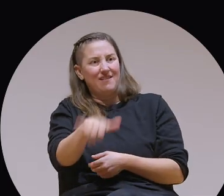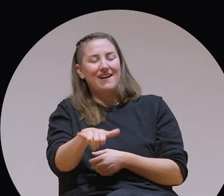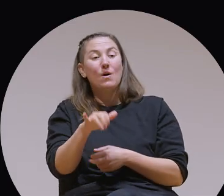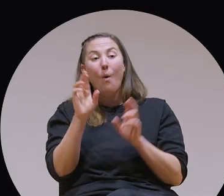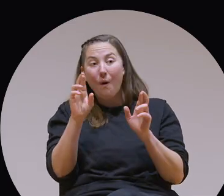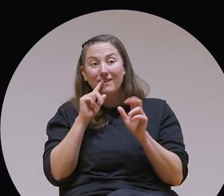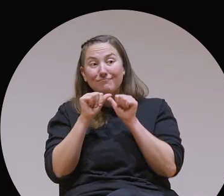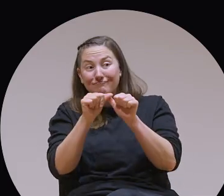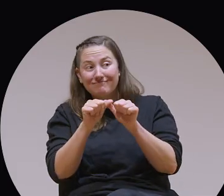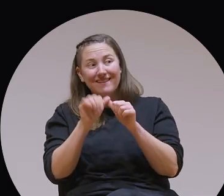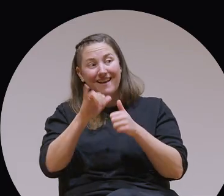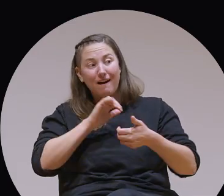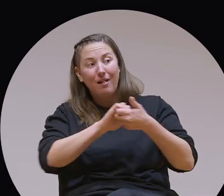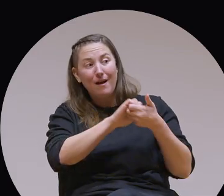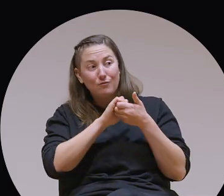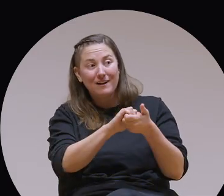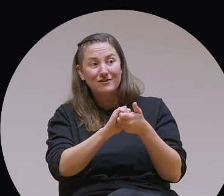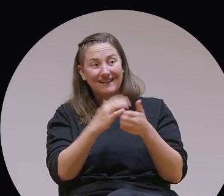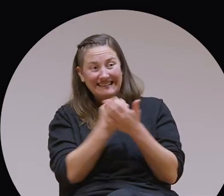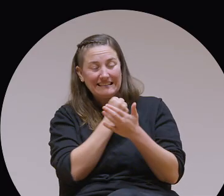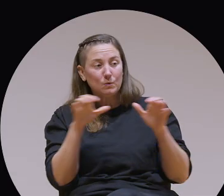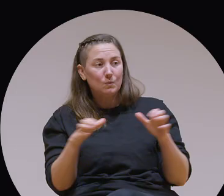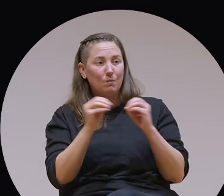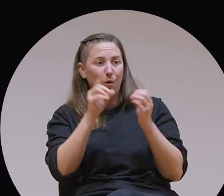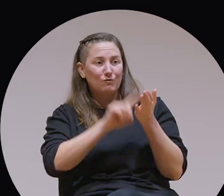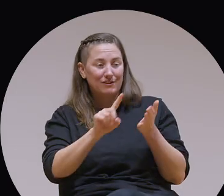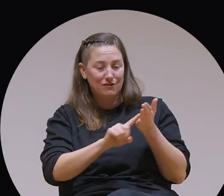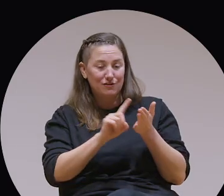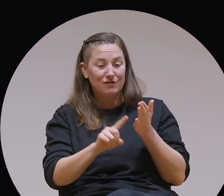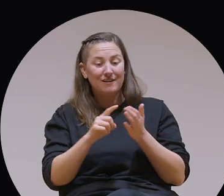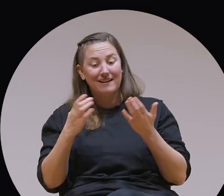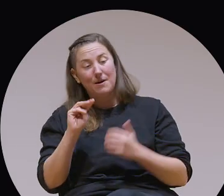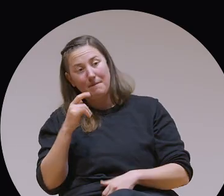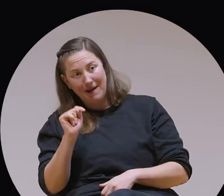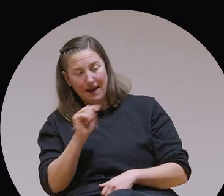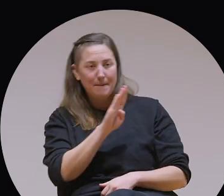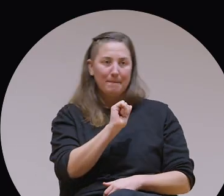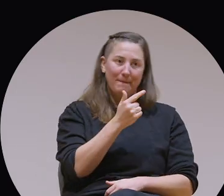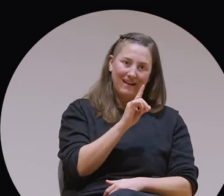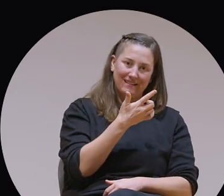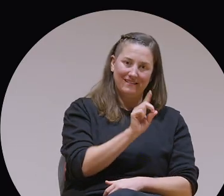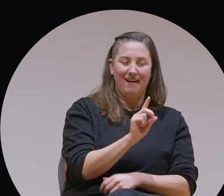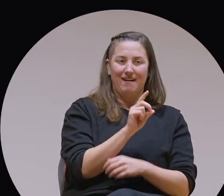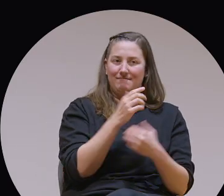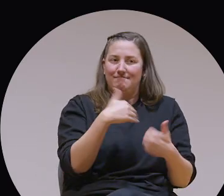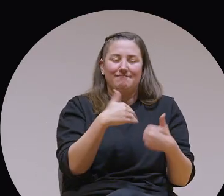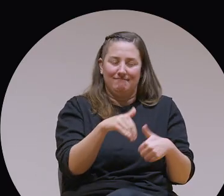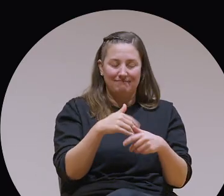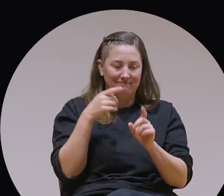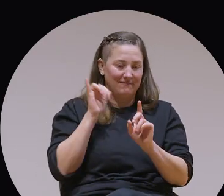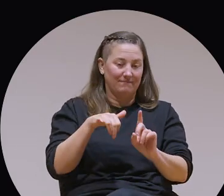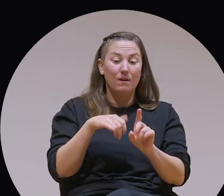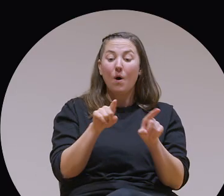further collaboration researching the other pieces that in the Met and in Baghdad, which have this common provenance. And by the way, if